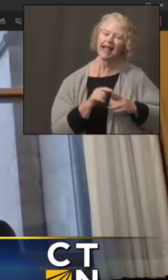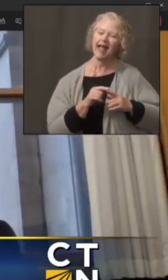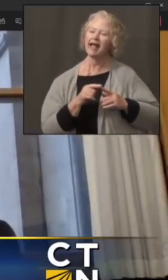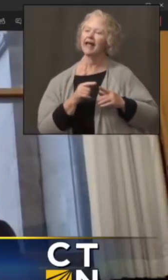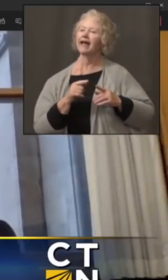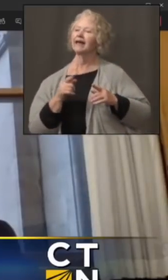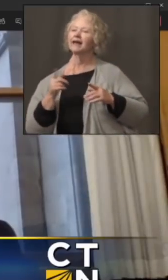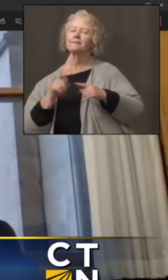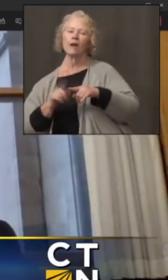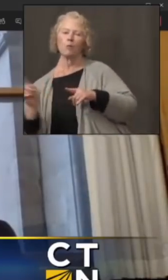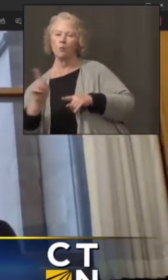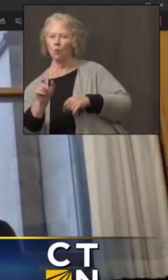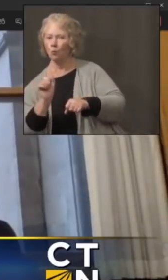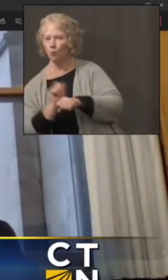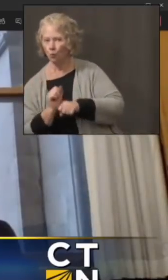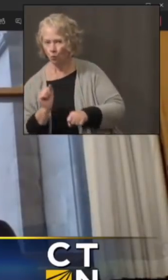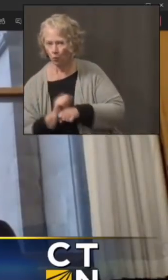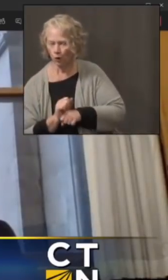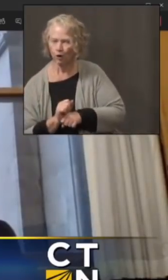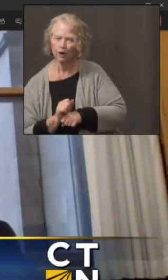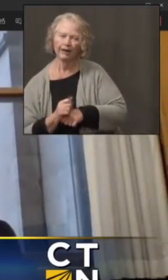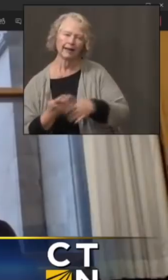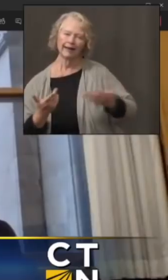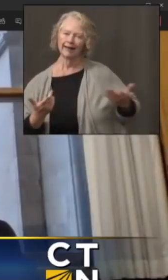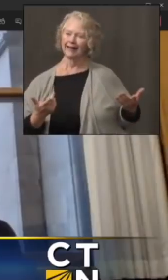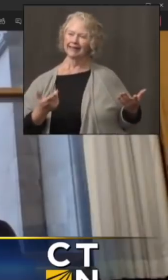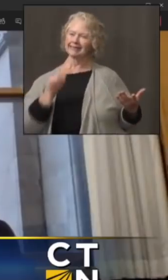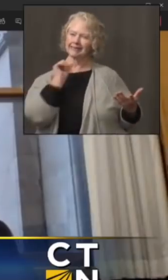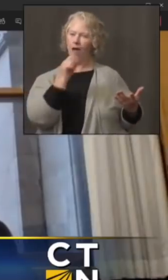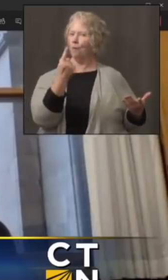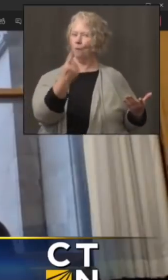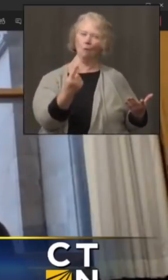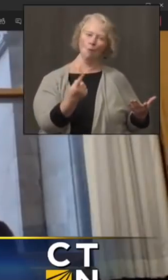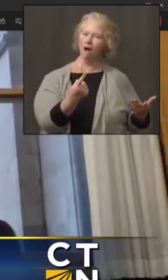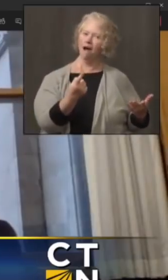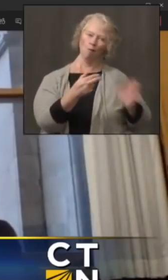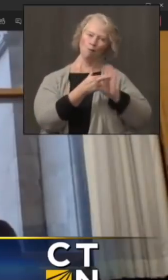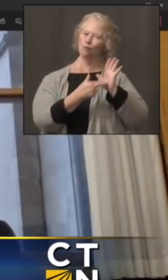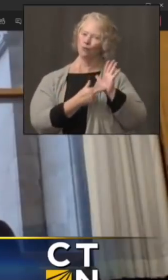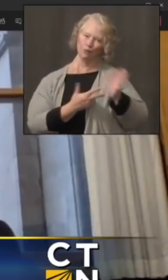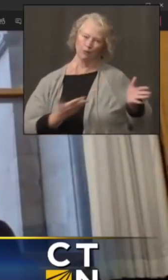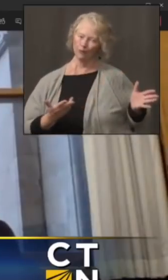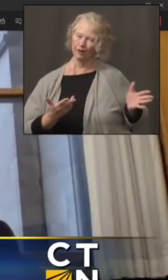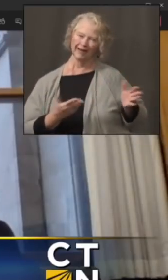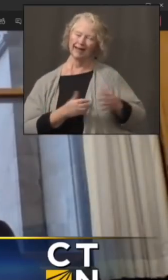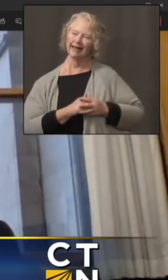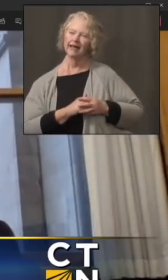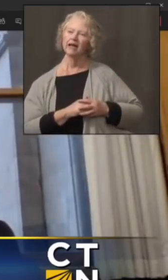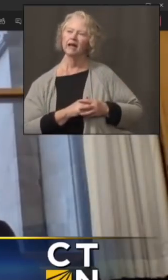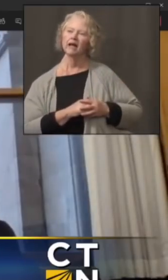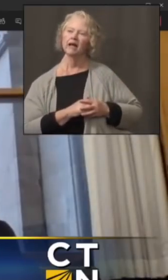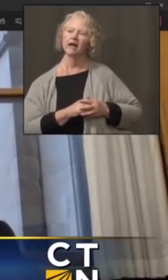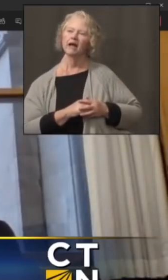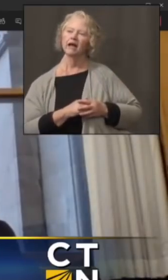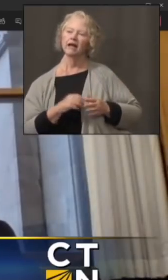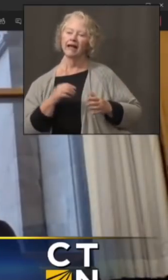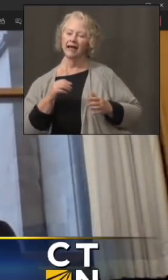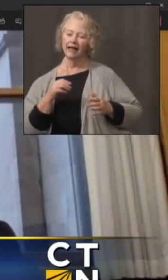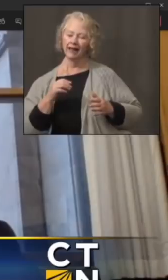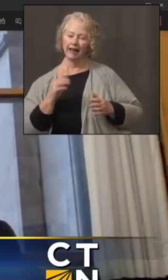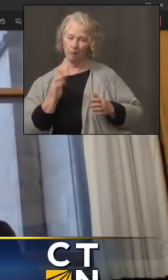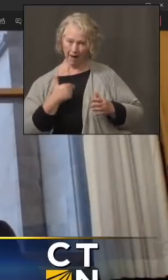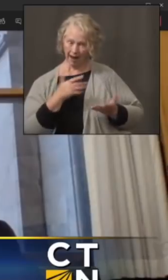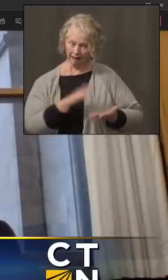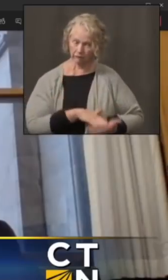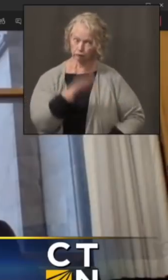individuals working in different types of environments. So there's not a simple answer to your question. We do in our